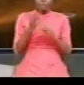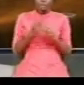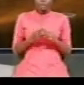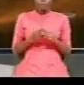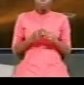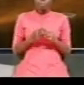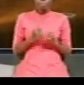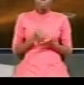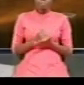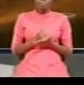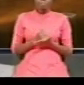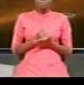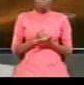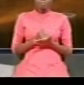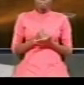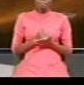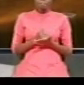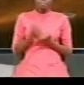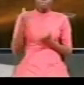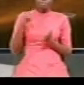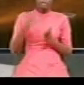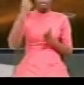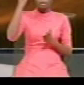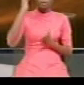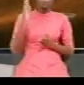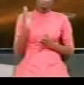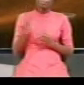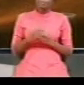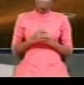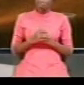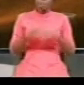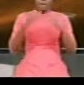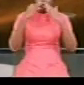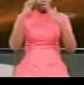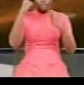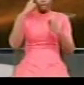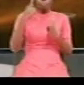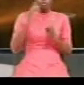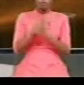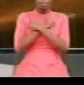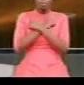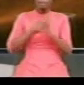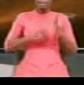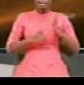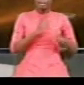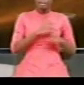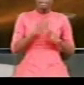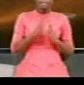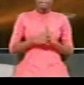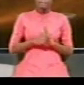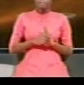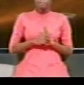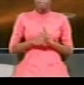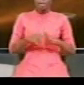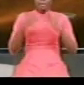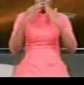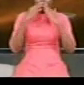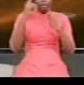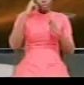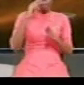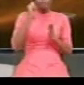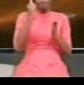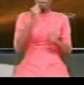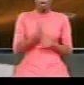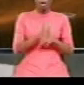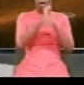name. Eternal God, thank you for your loving kindness. Thank you for